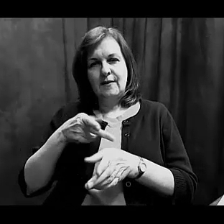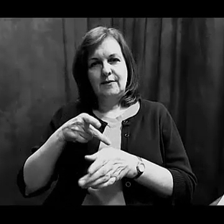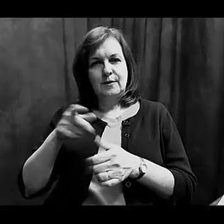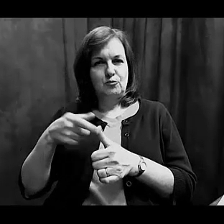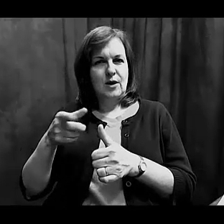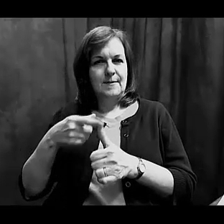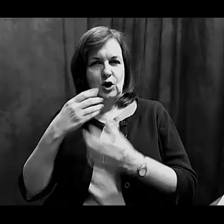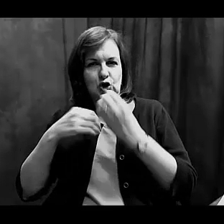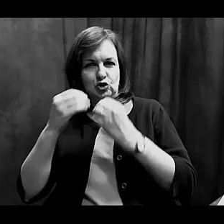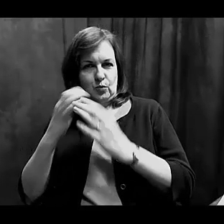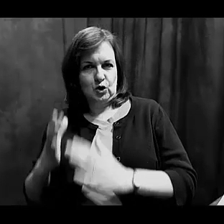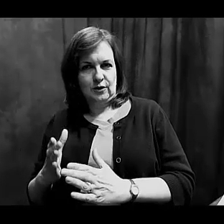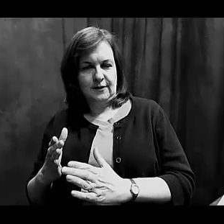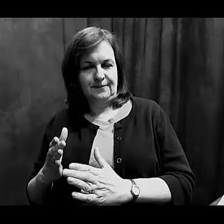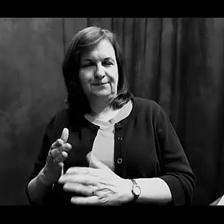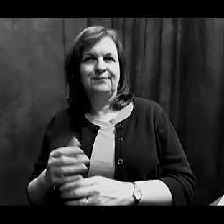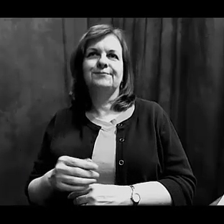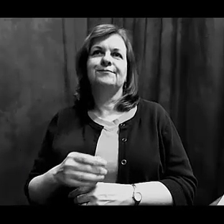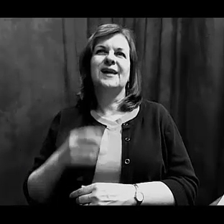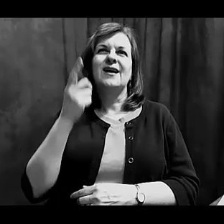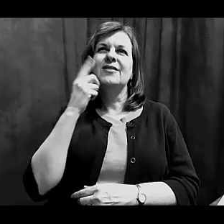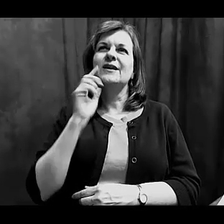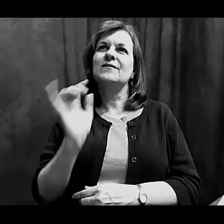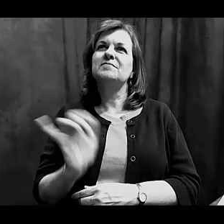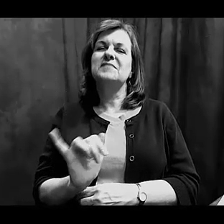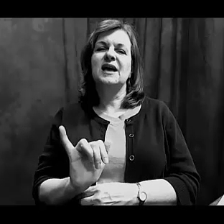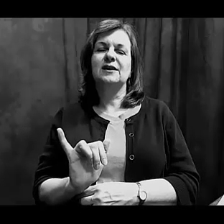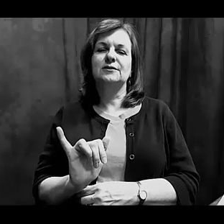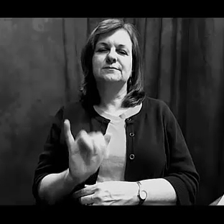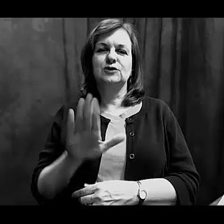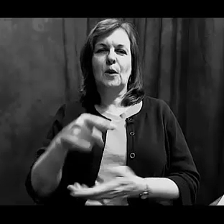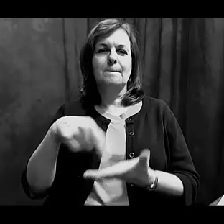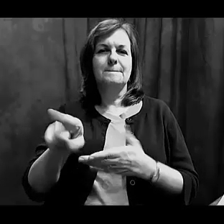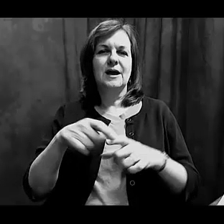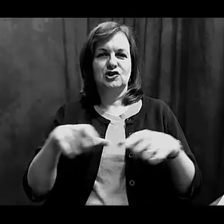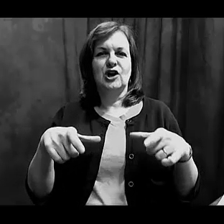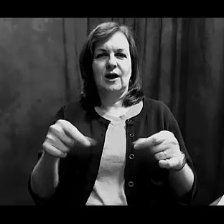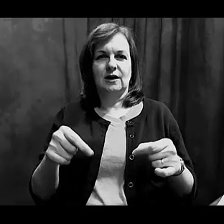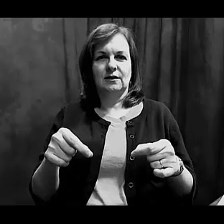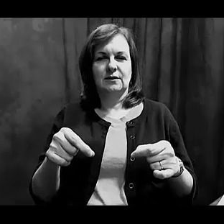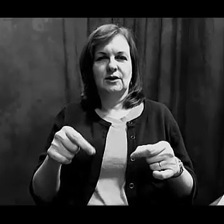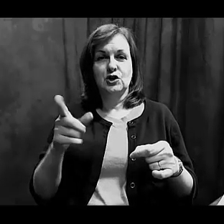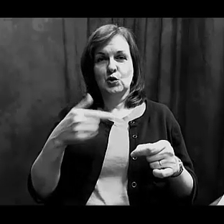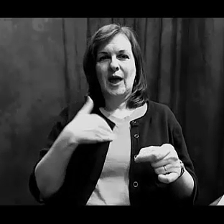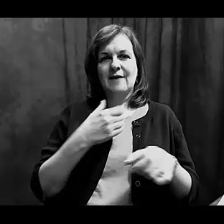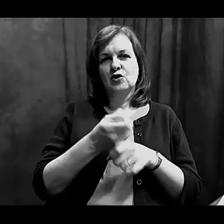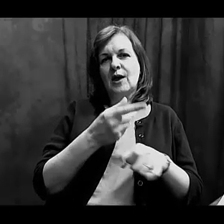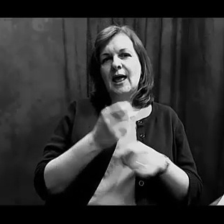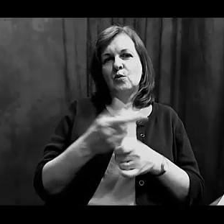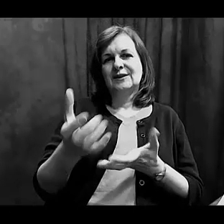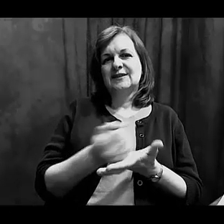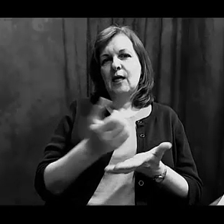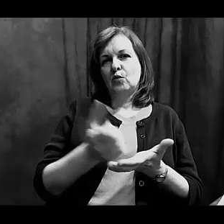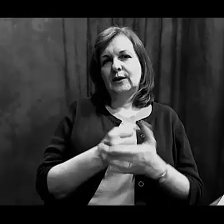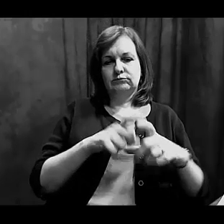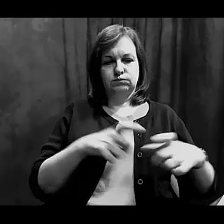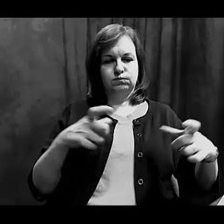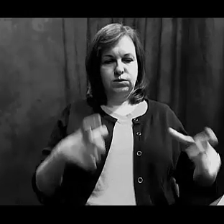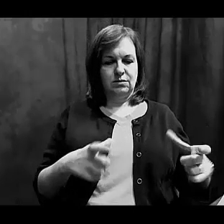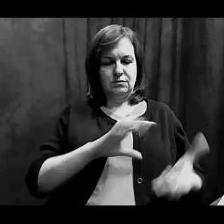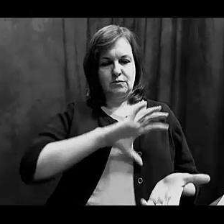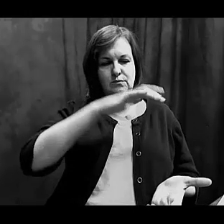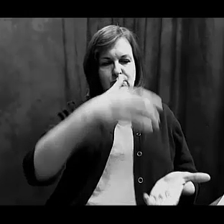to primary consumers. So you can think about this sort of like your paycheck, right? So you have your